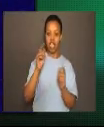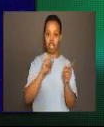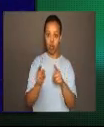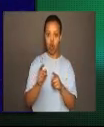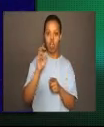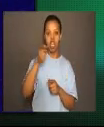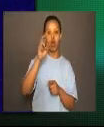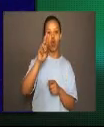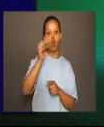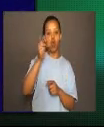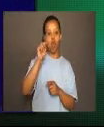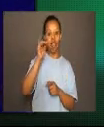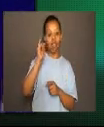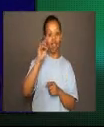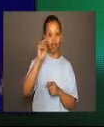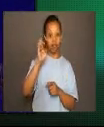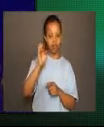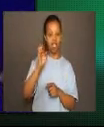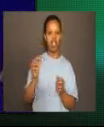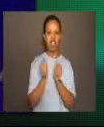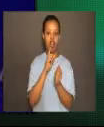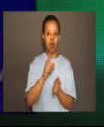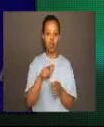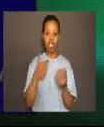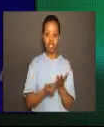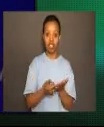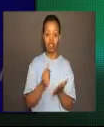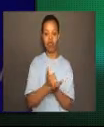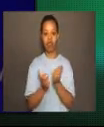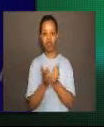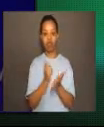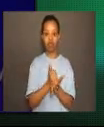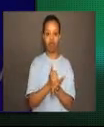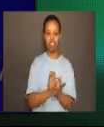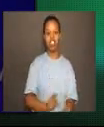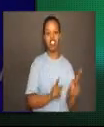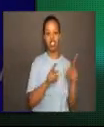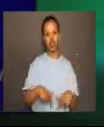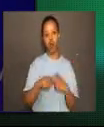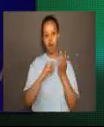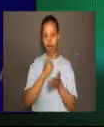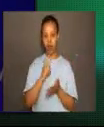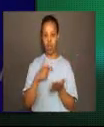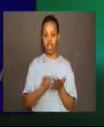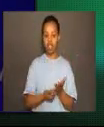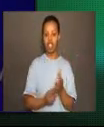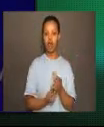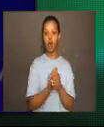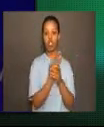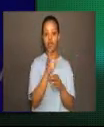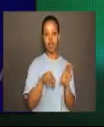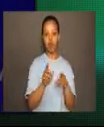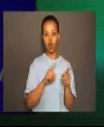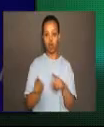Unwinding is followed by complementary strand synthesis. This progresses along